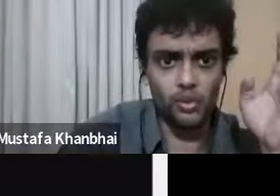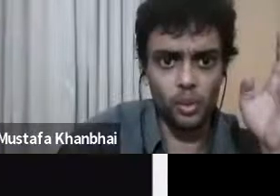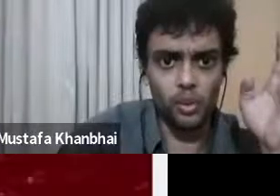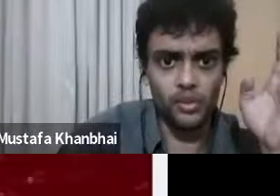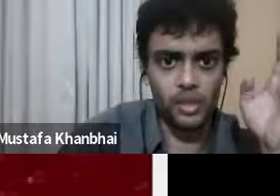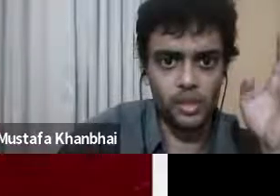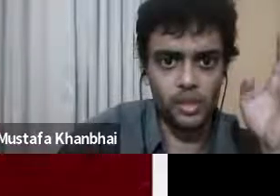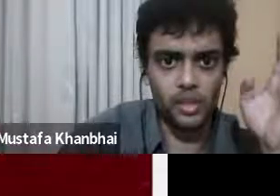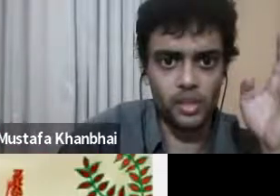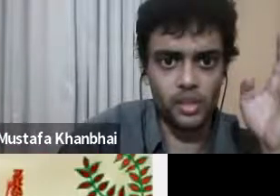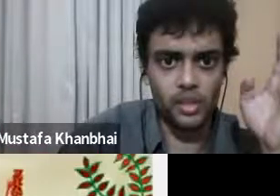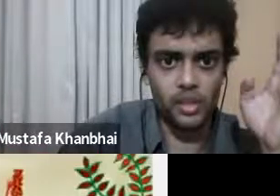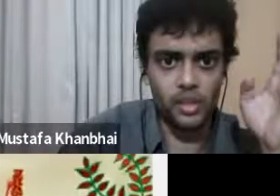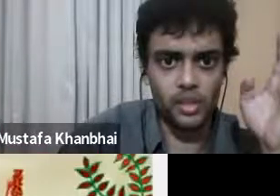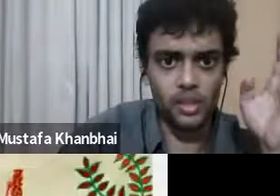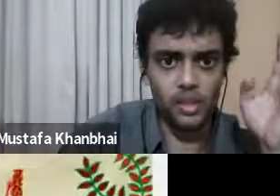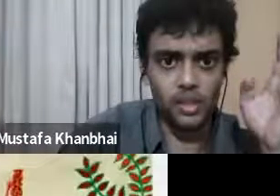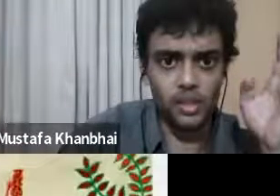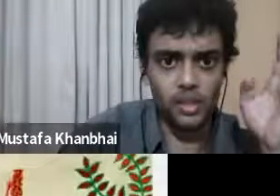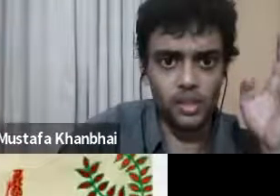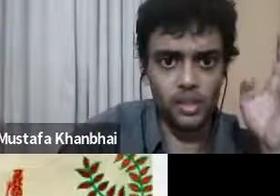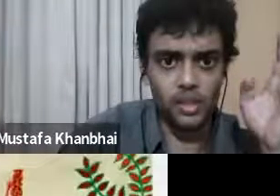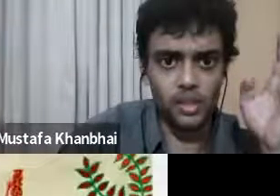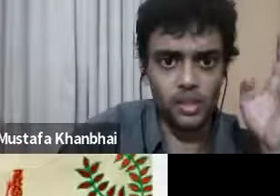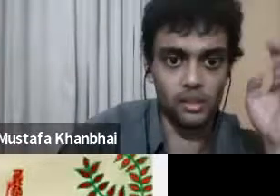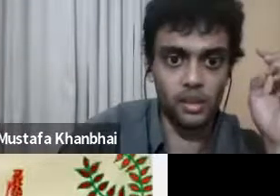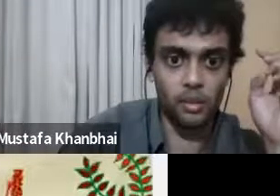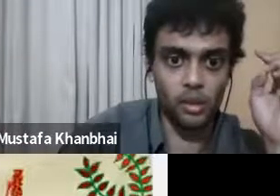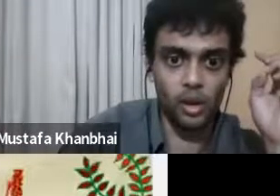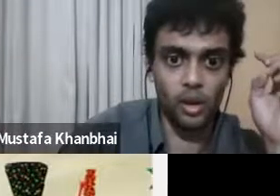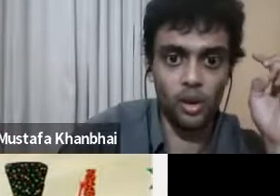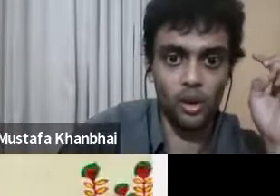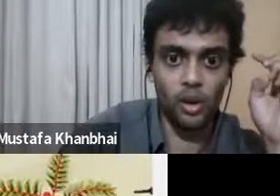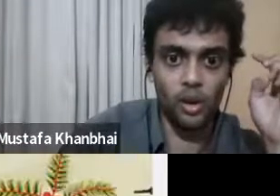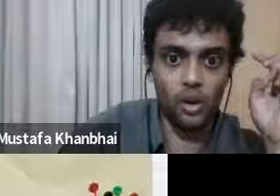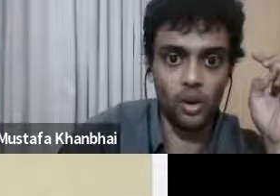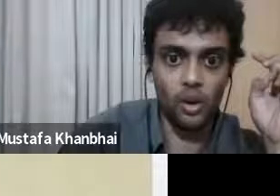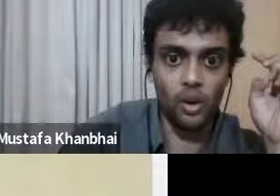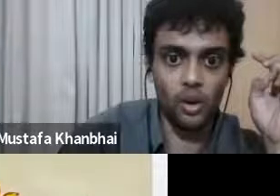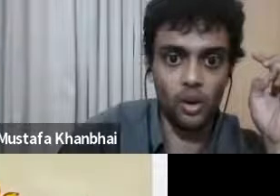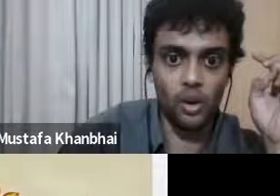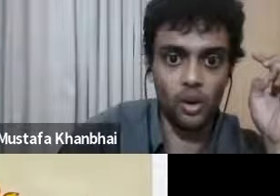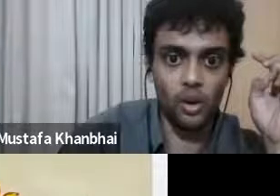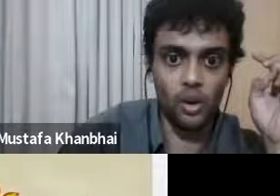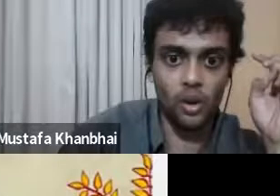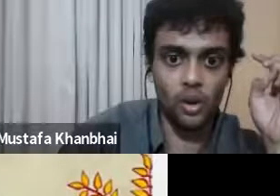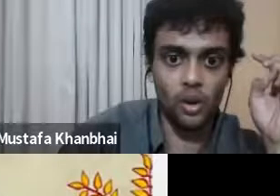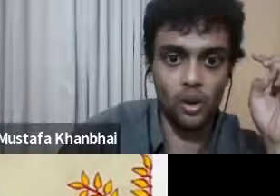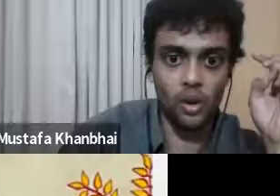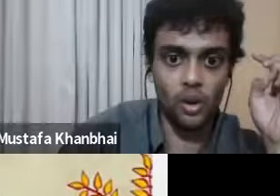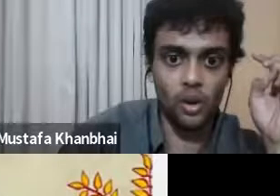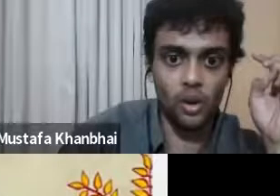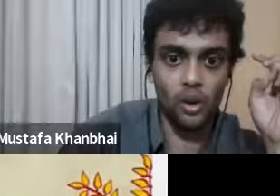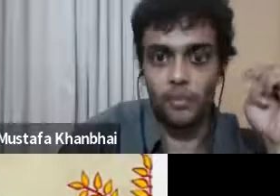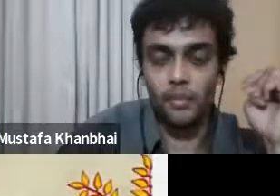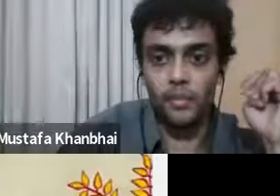some of these will be familiar to you from what you've just seen. Like, for example, if you look at my cursor, this is a geometric Pithora horse. This is